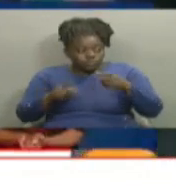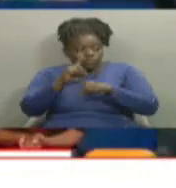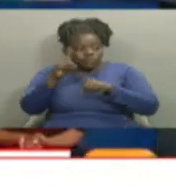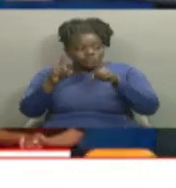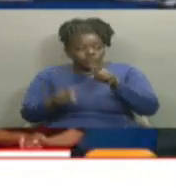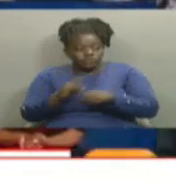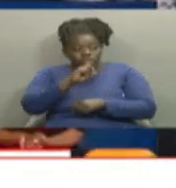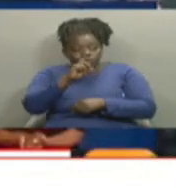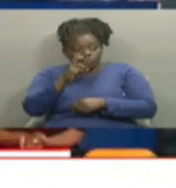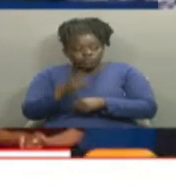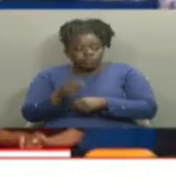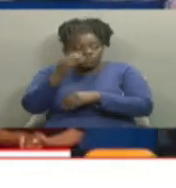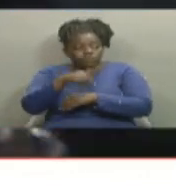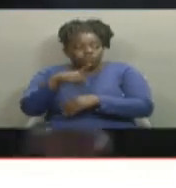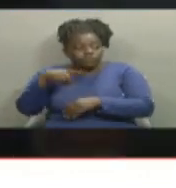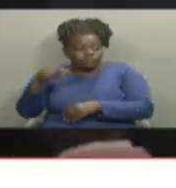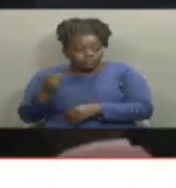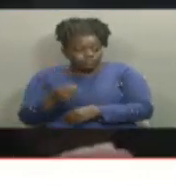bannamawulire era oluvannyuma agenze.